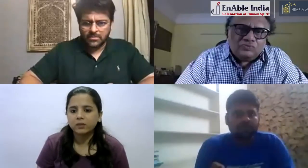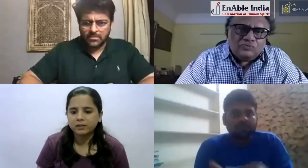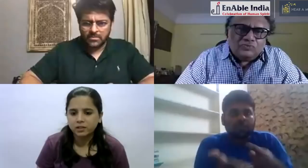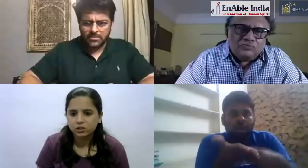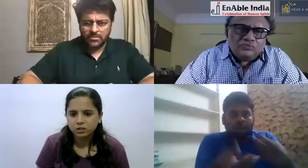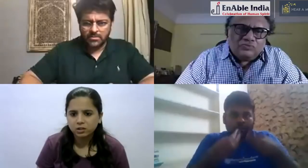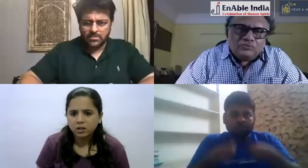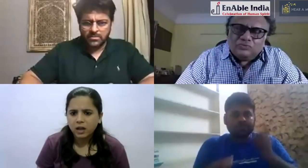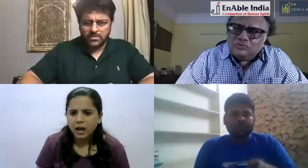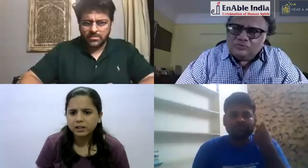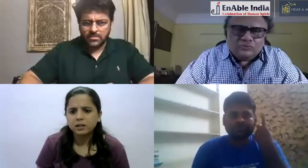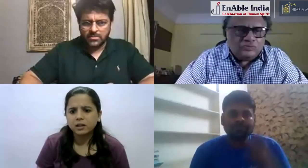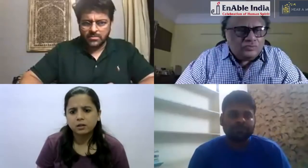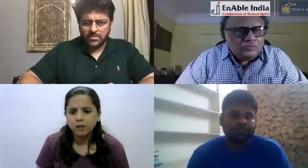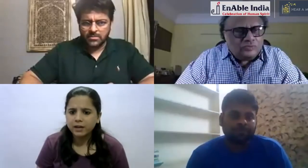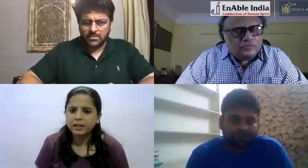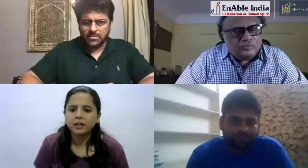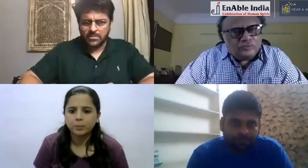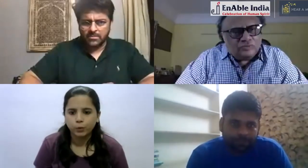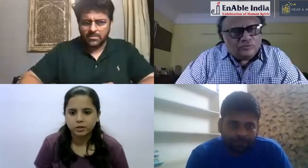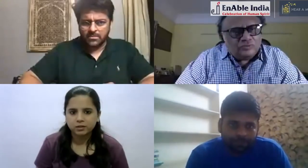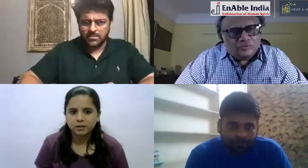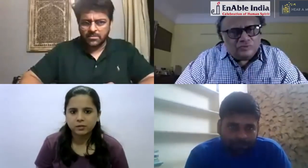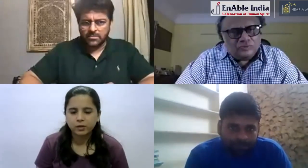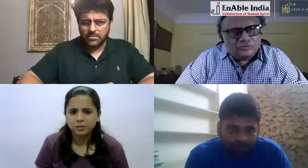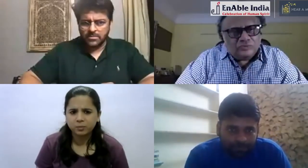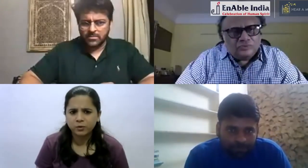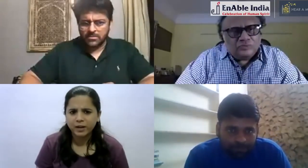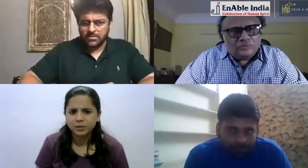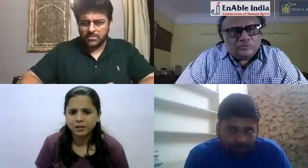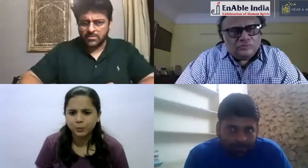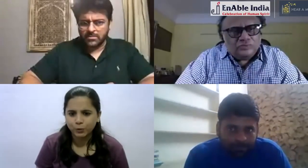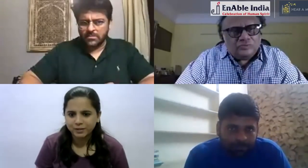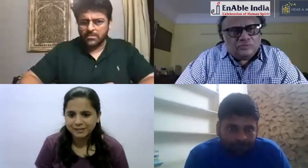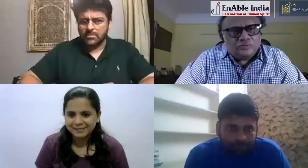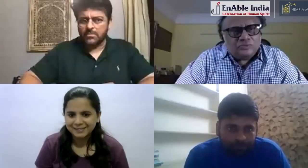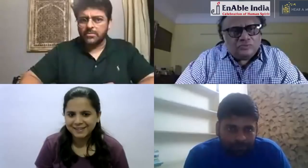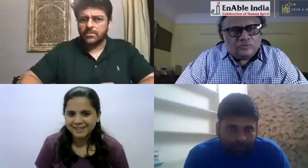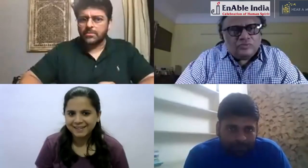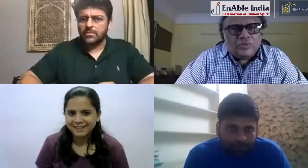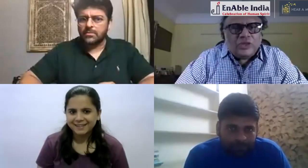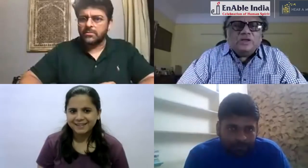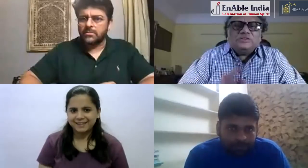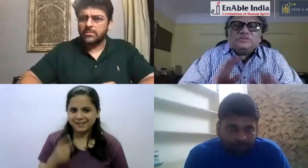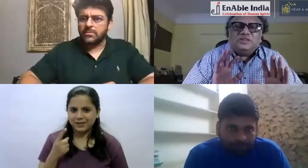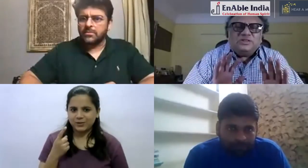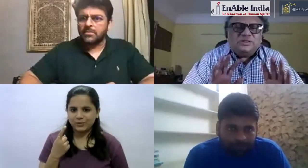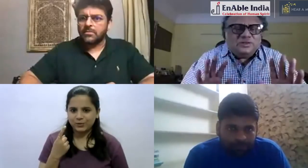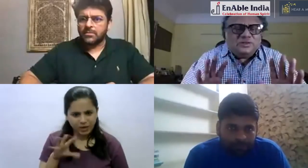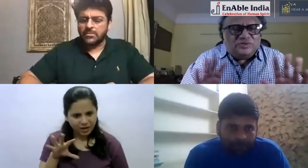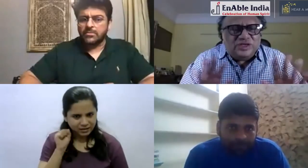the other vaccination? I think I need the report. If you can provide me the report.